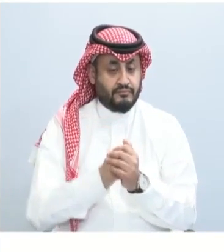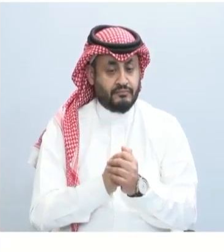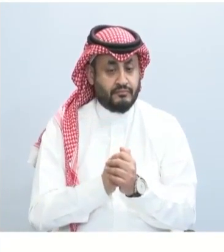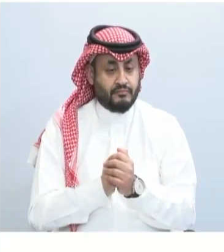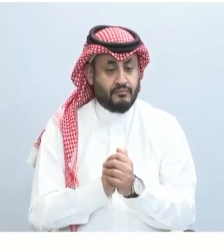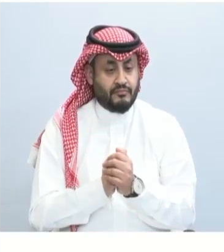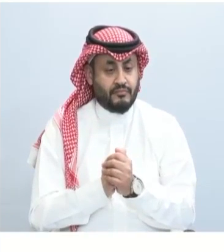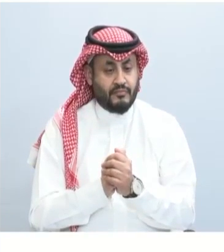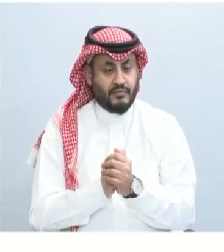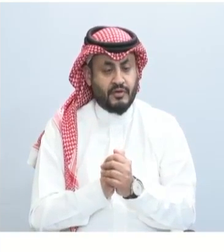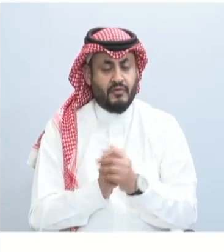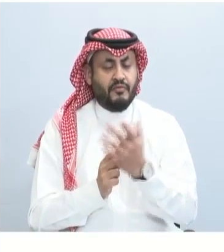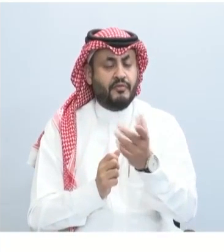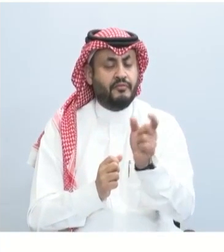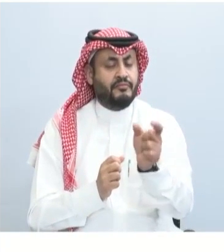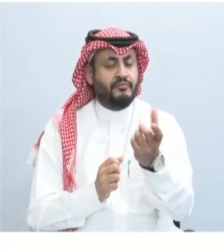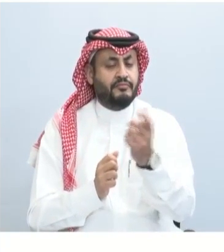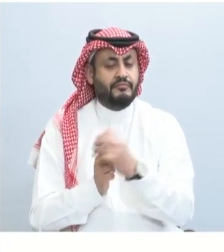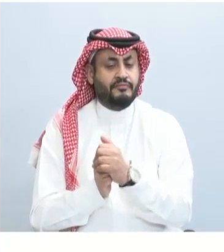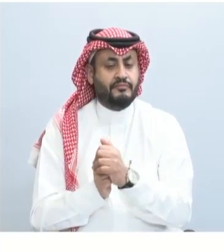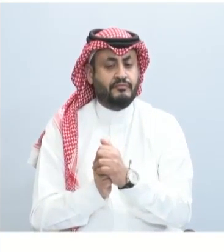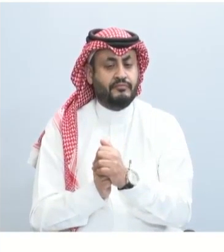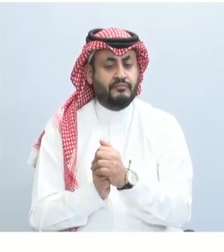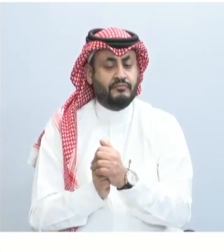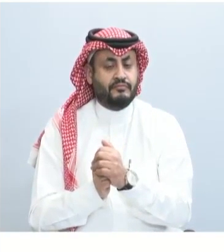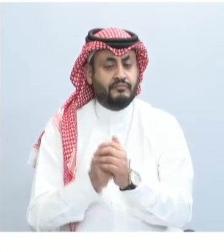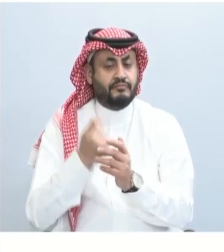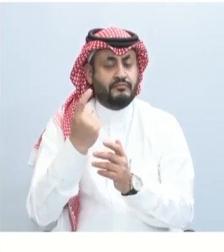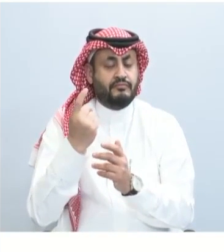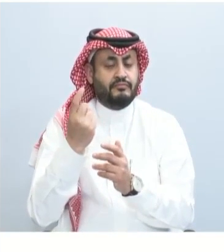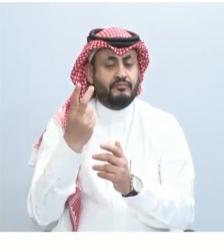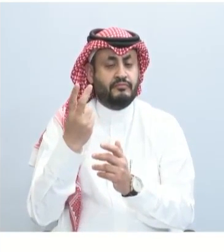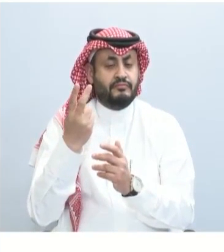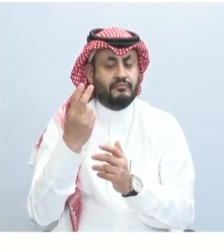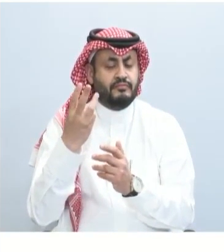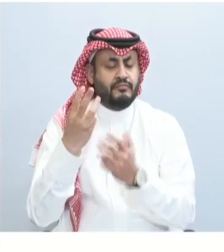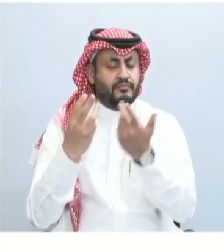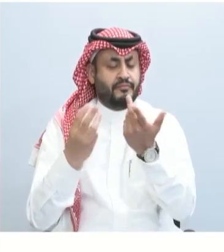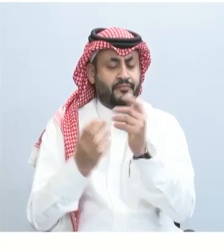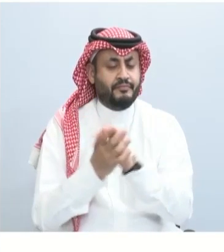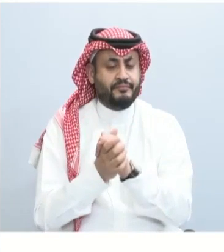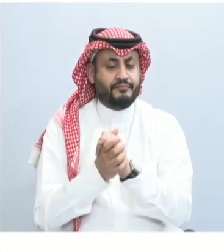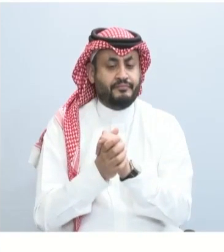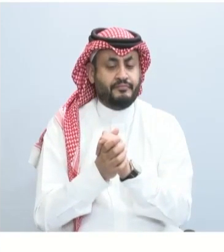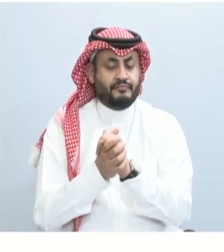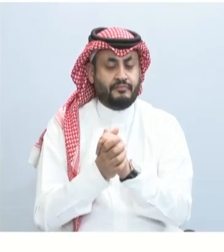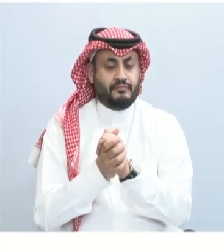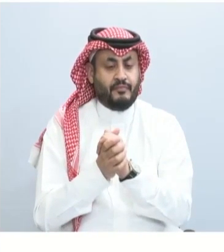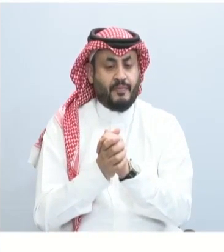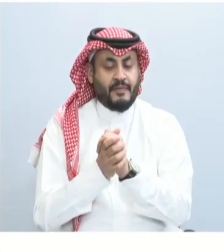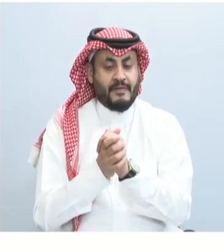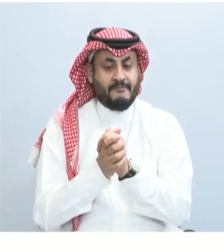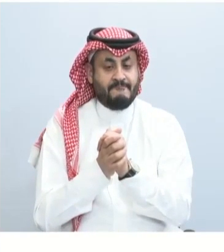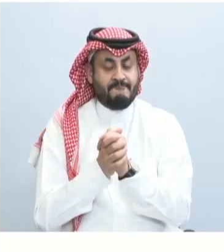to write the word elephant? Do we write it with F or PH or